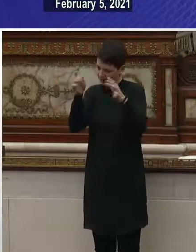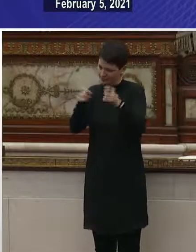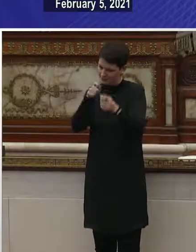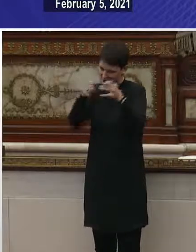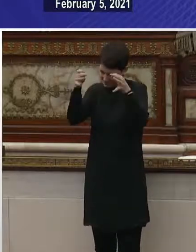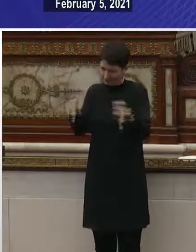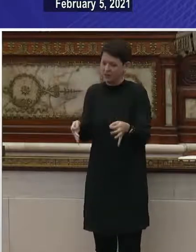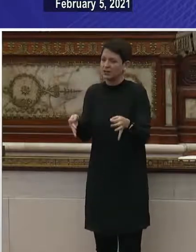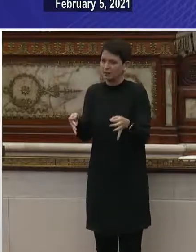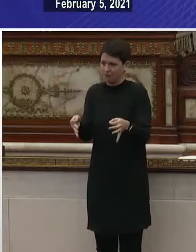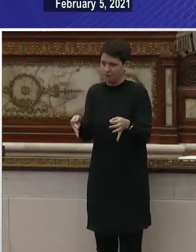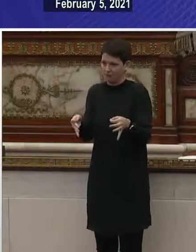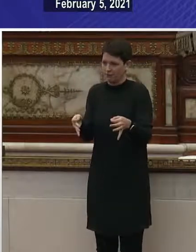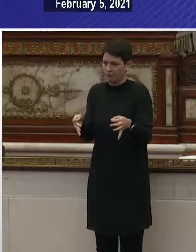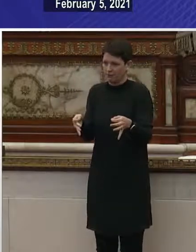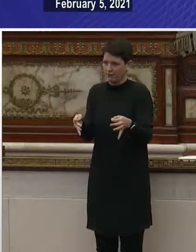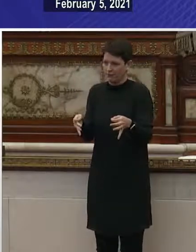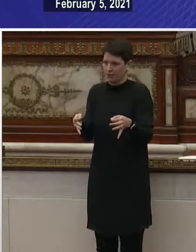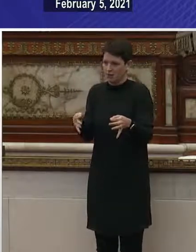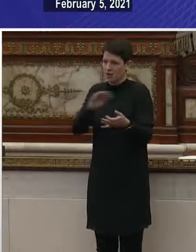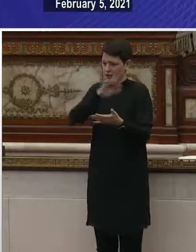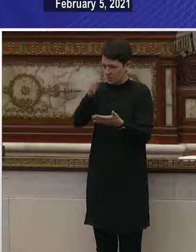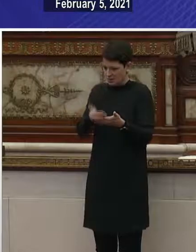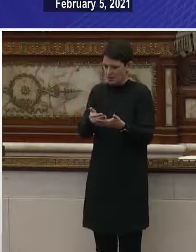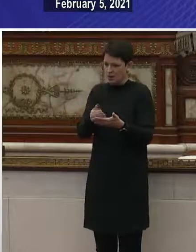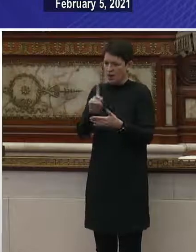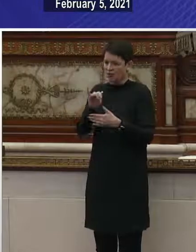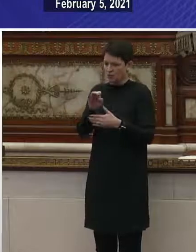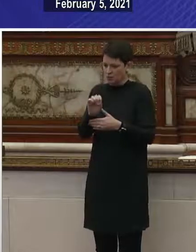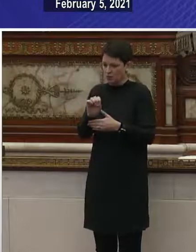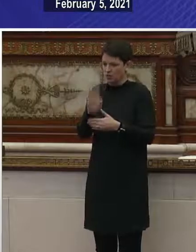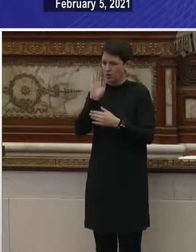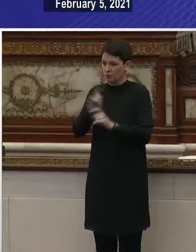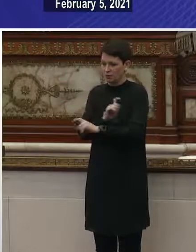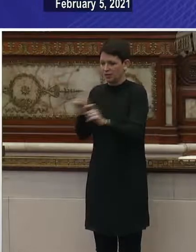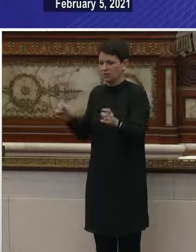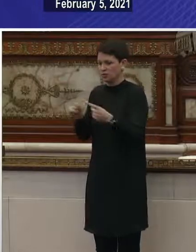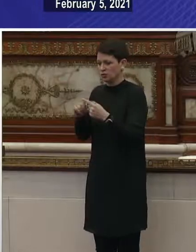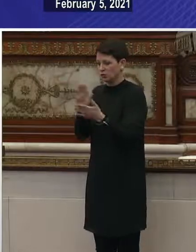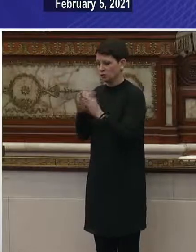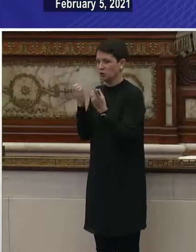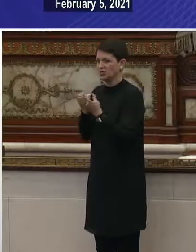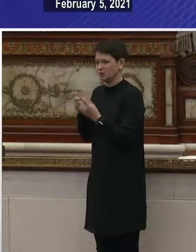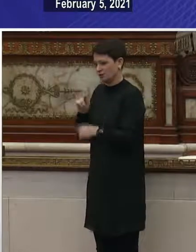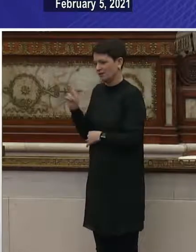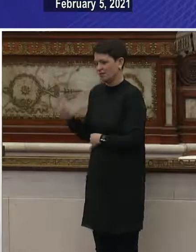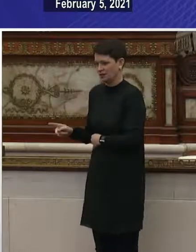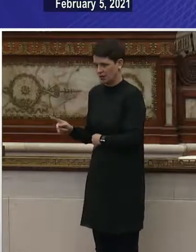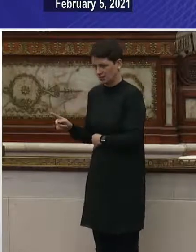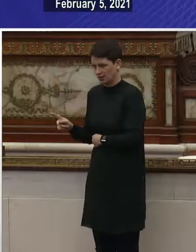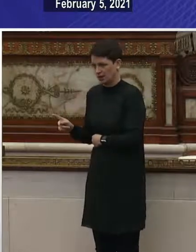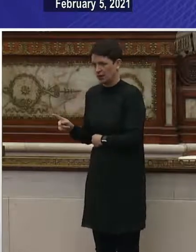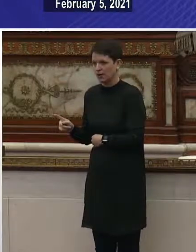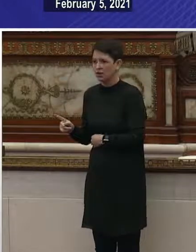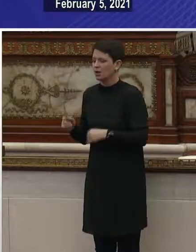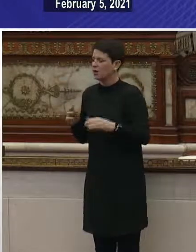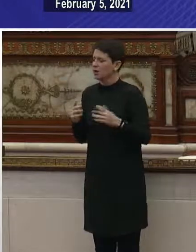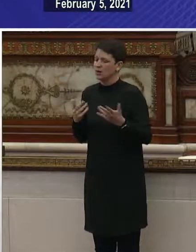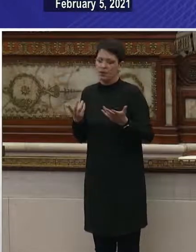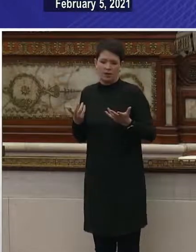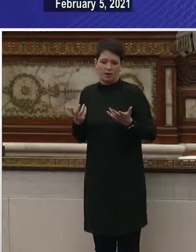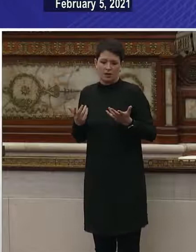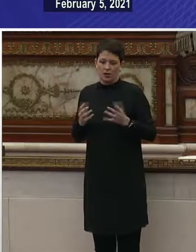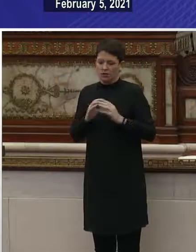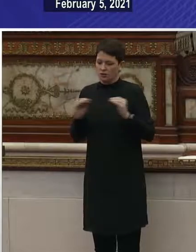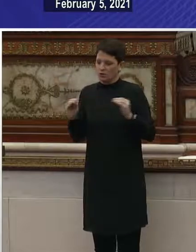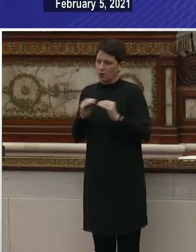definitive amount of doses that will be distributed to the school district of Philadelphia. I think there is no